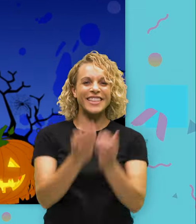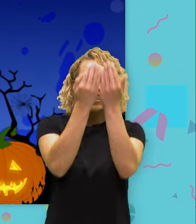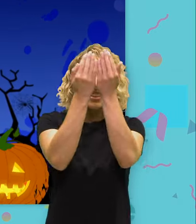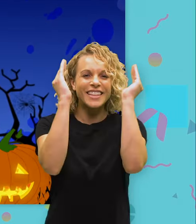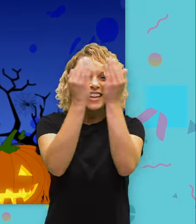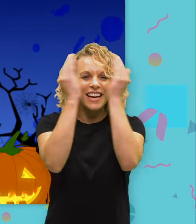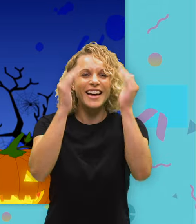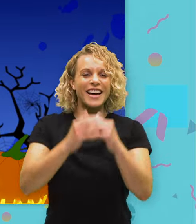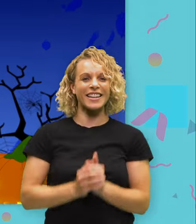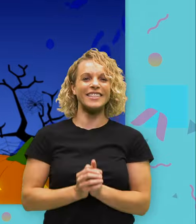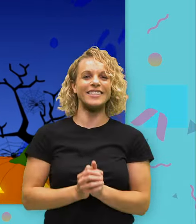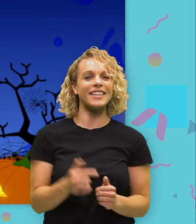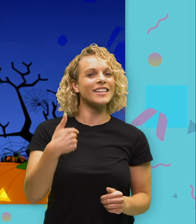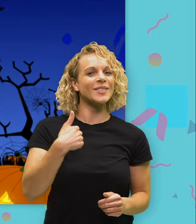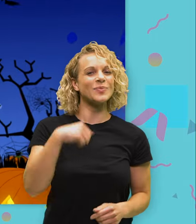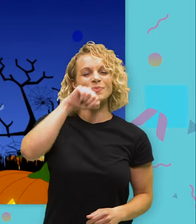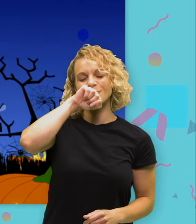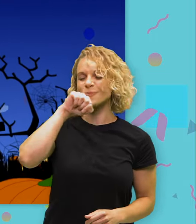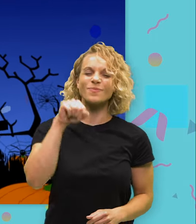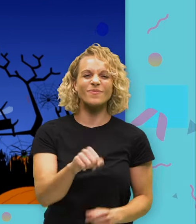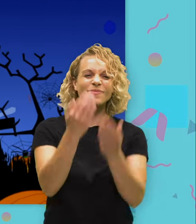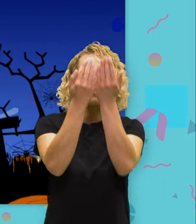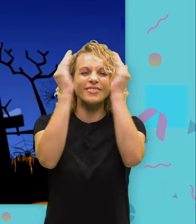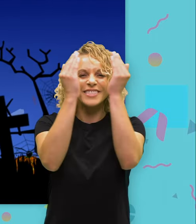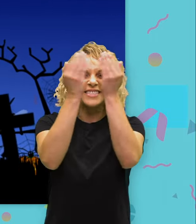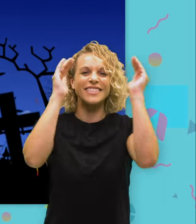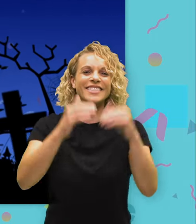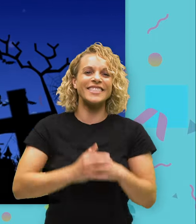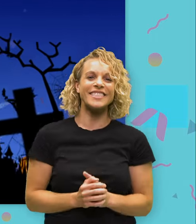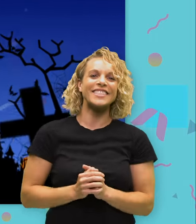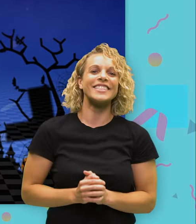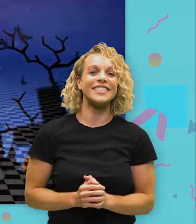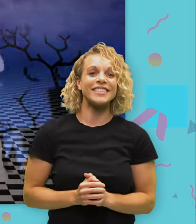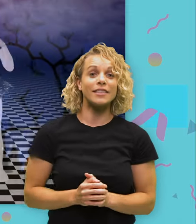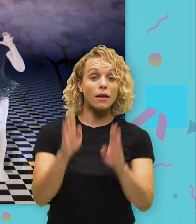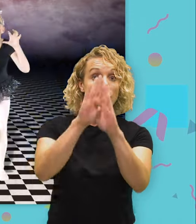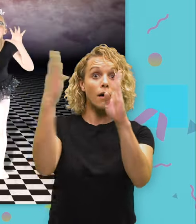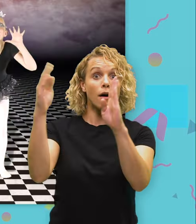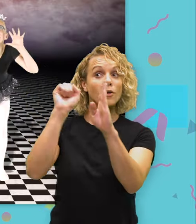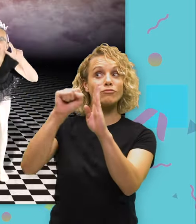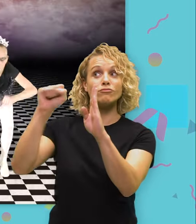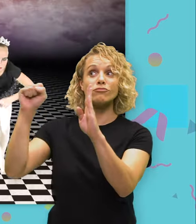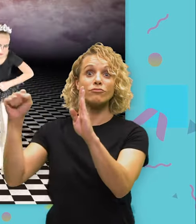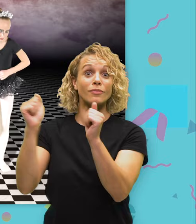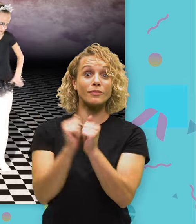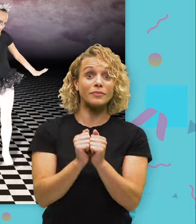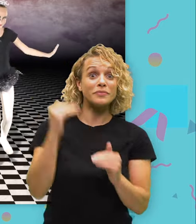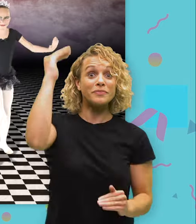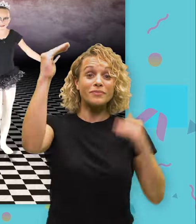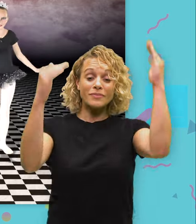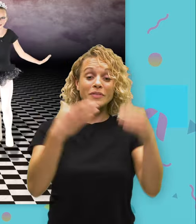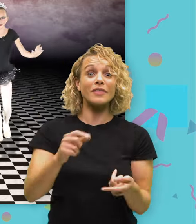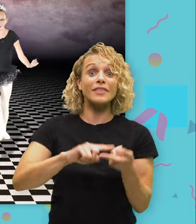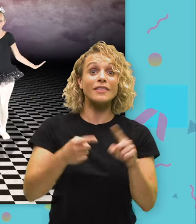Halloween, Halloween, I just love Halloween. You can go door to door